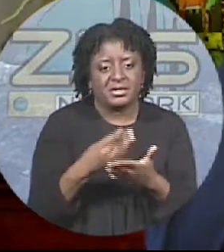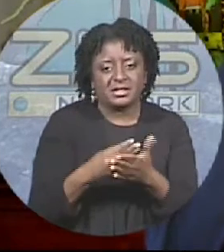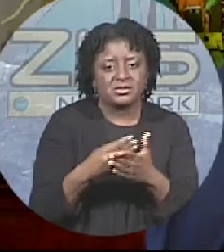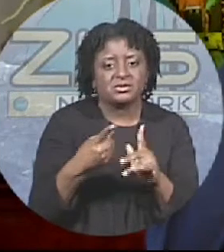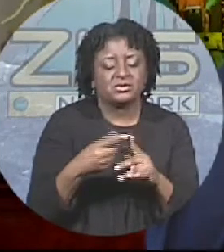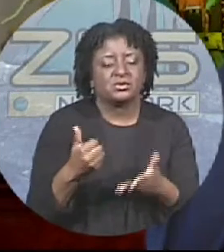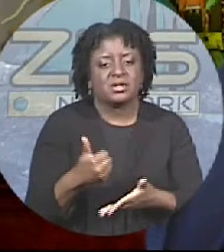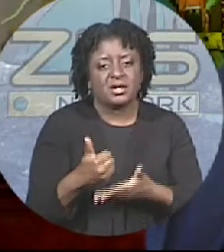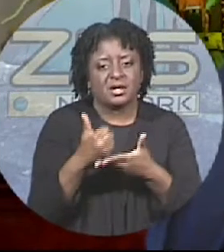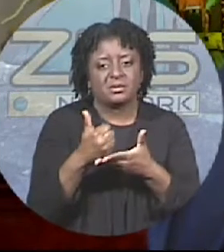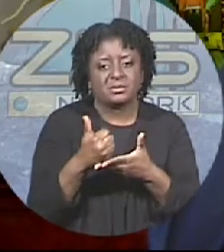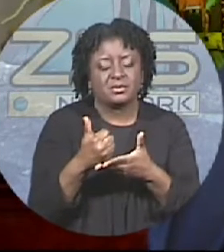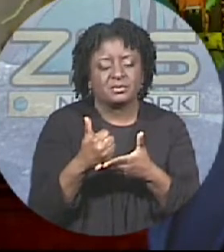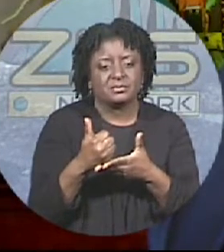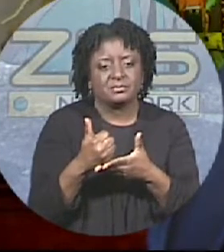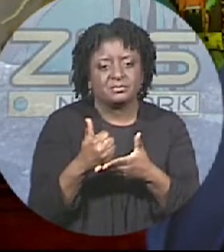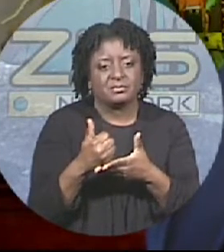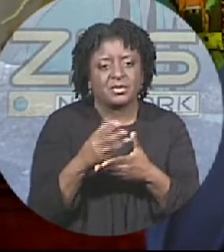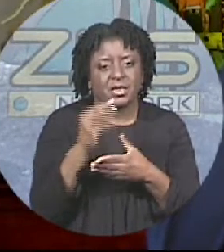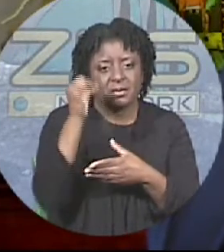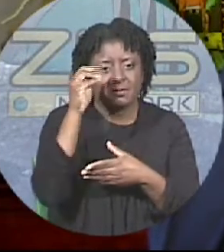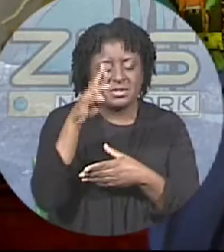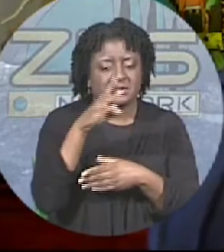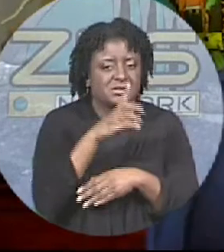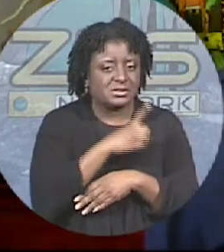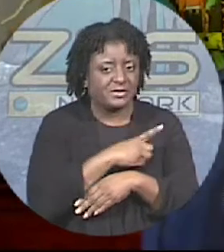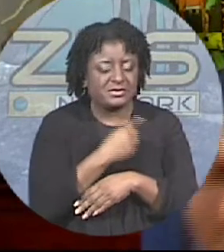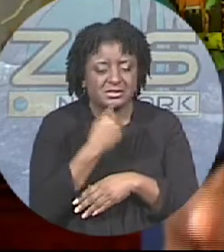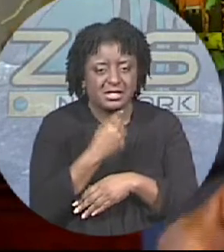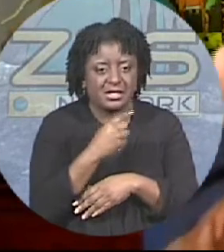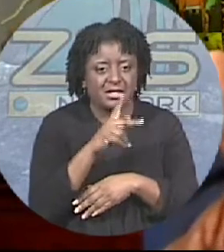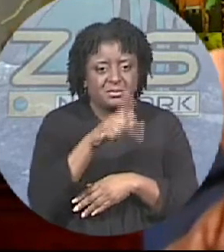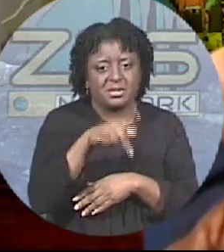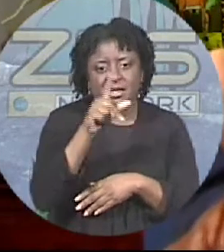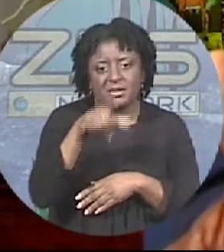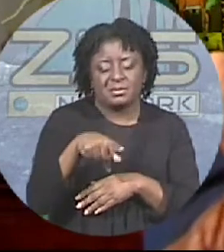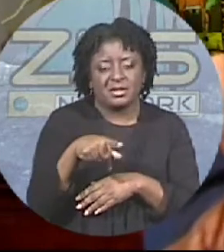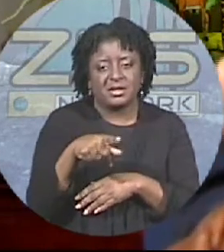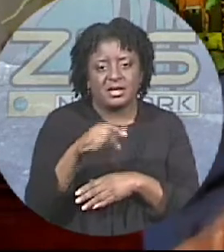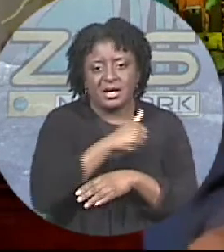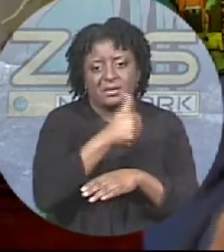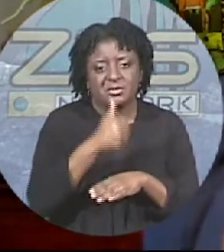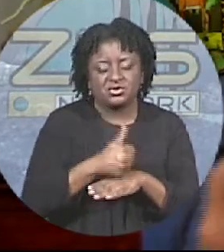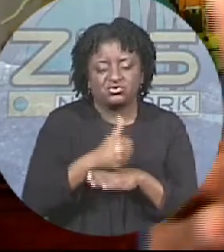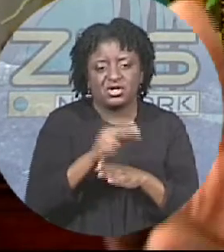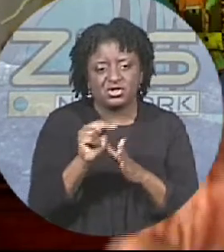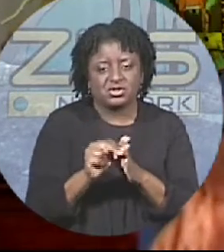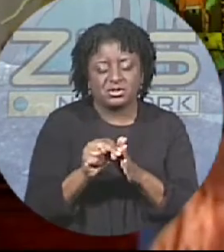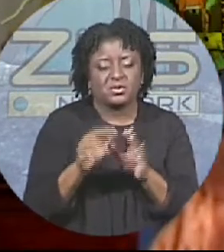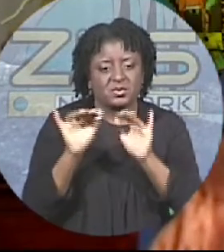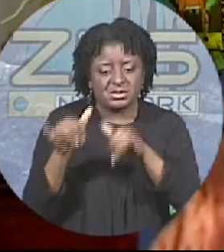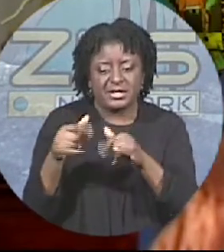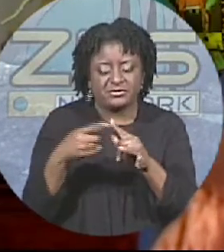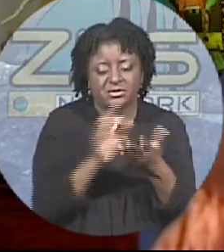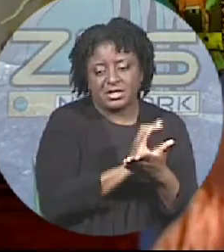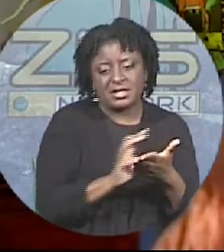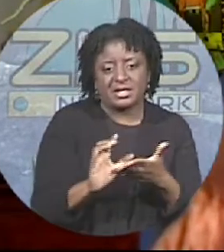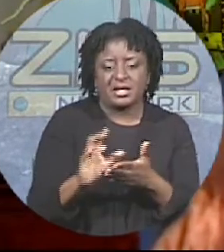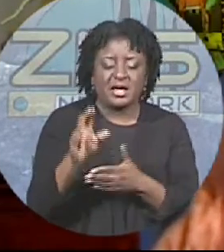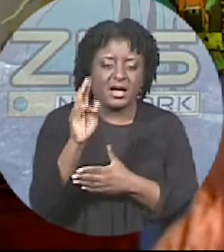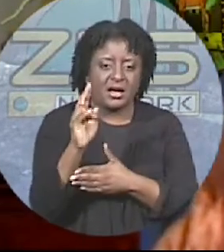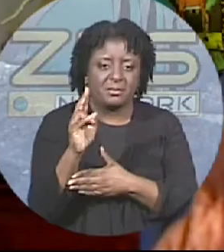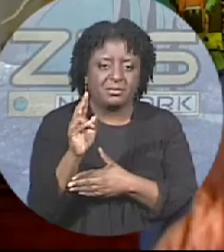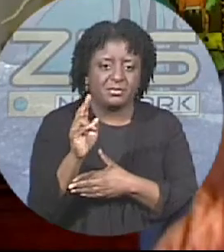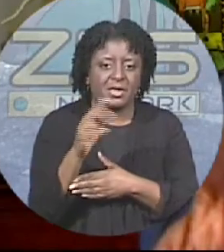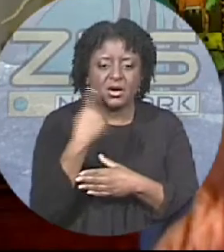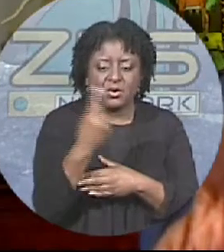restructuring like Jamaica. Mr. Davis further stated that the PLP administration was left to clean up the mess, and it was only the PLP